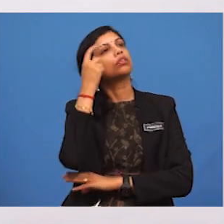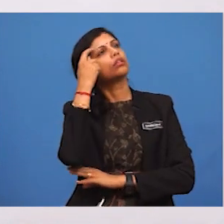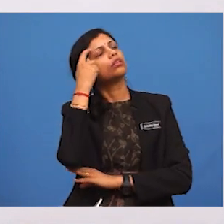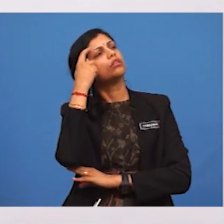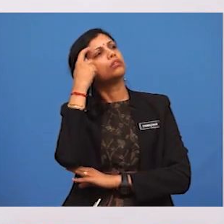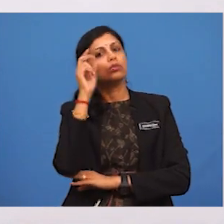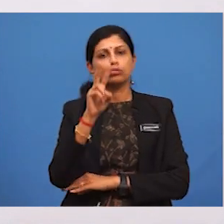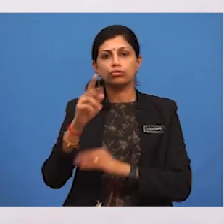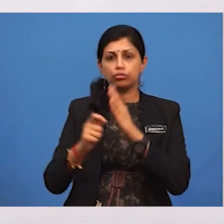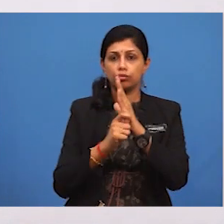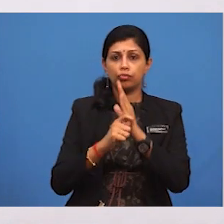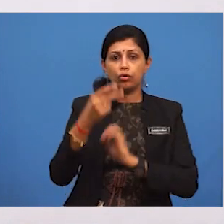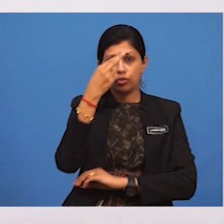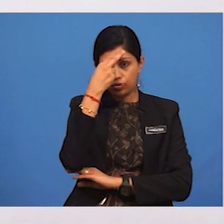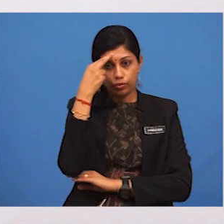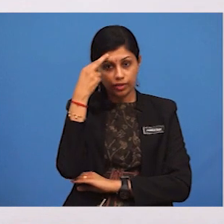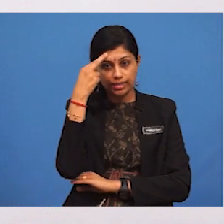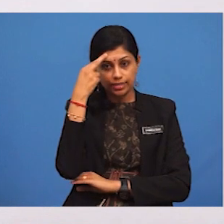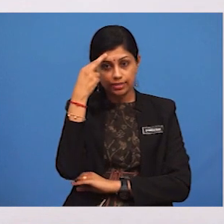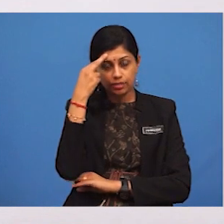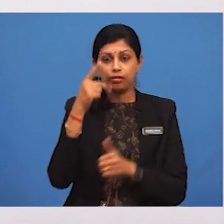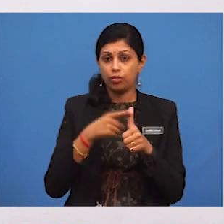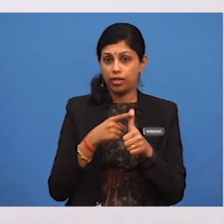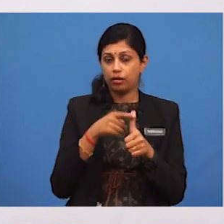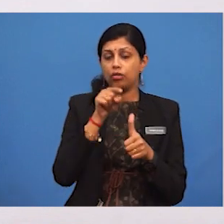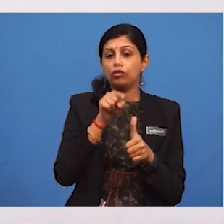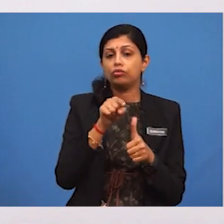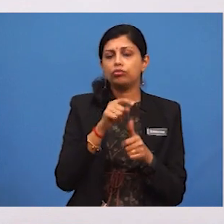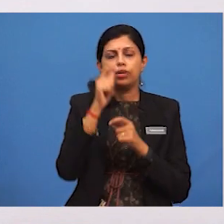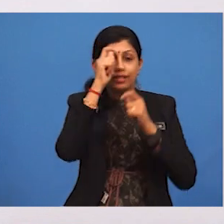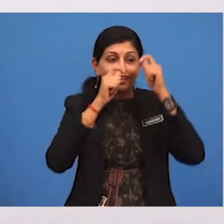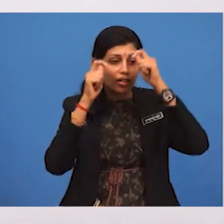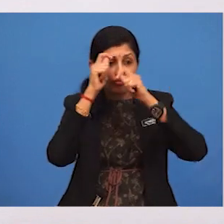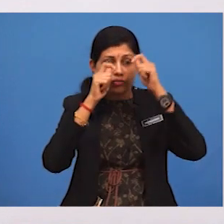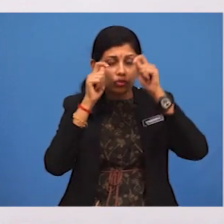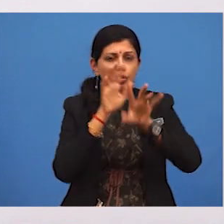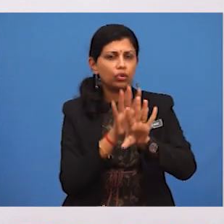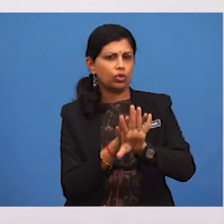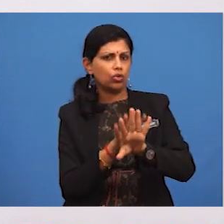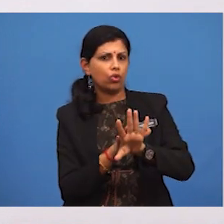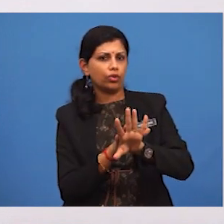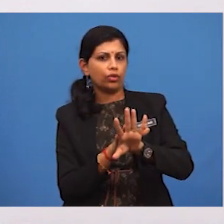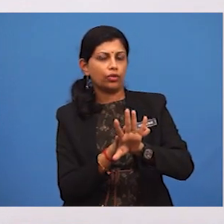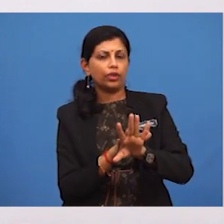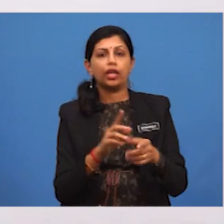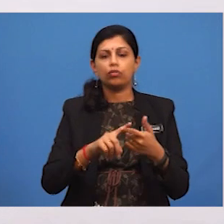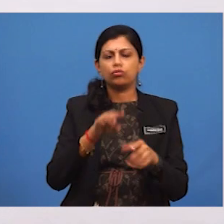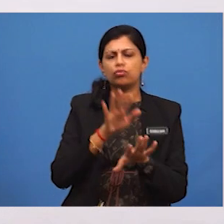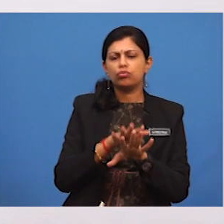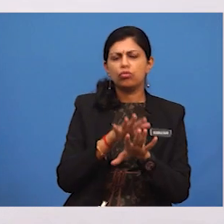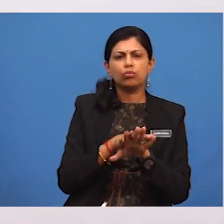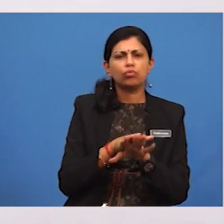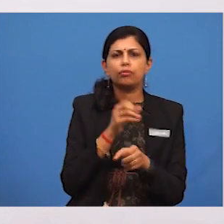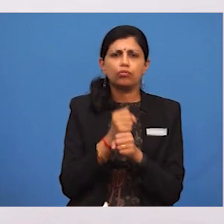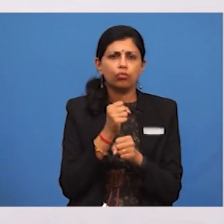you travel a lot using public transportation and you have to do a lot of assignments within